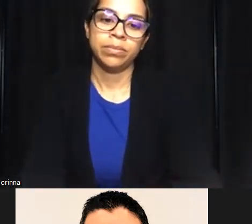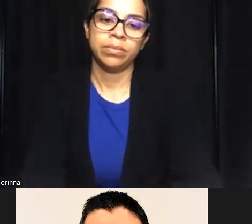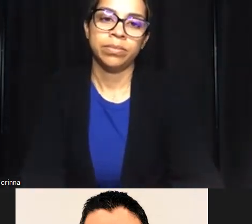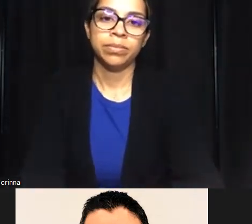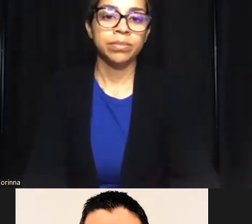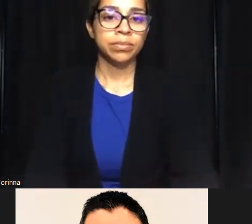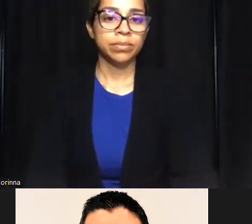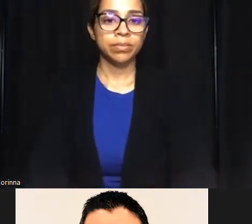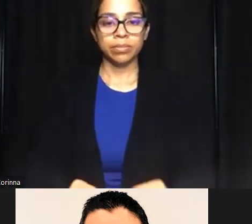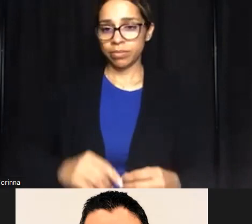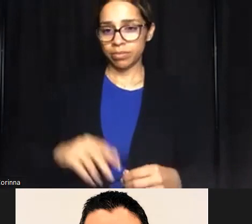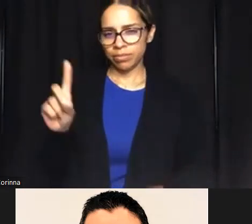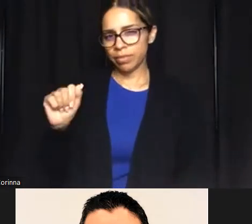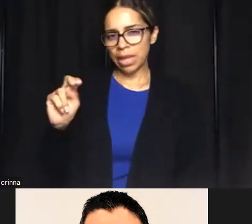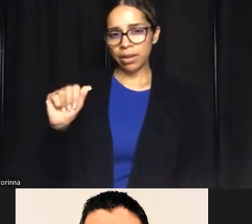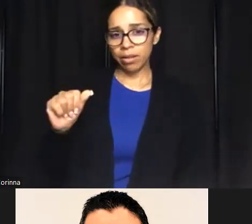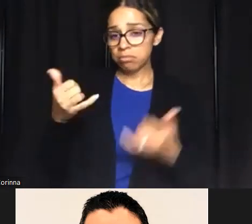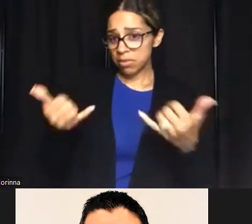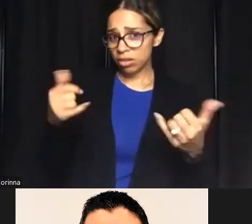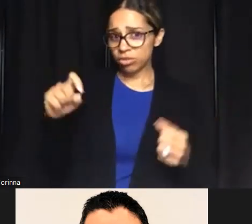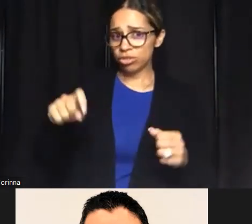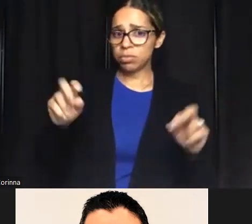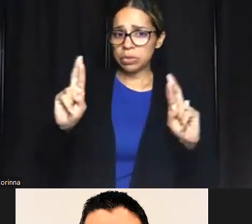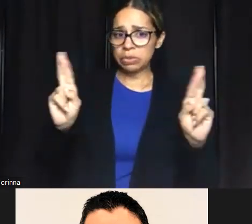It should be able to work now, hopefully.